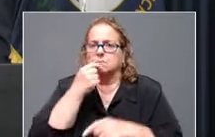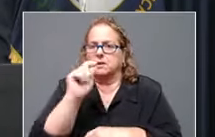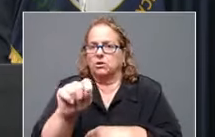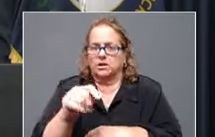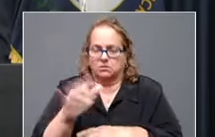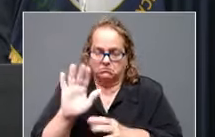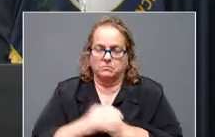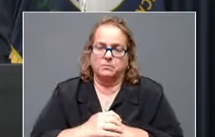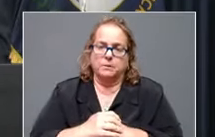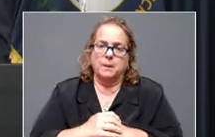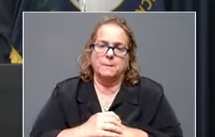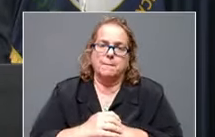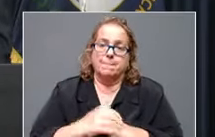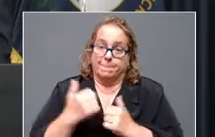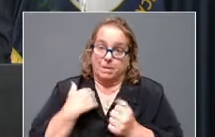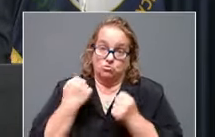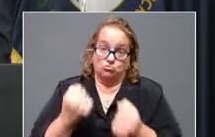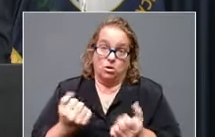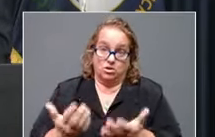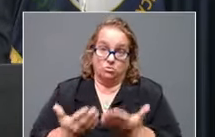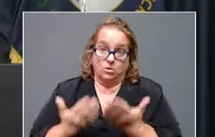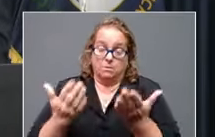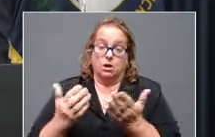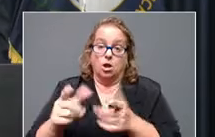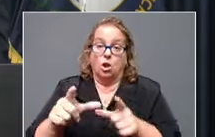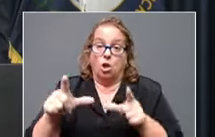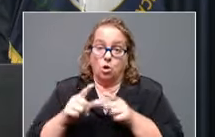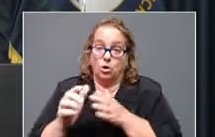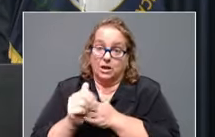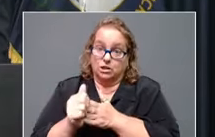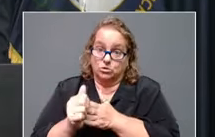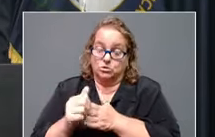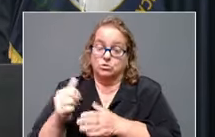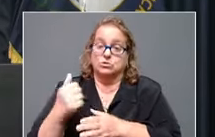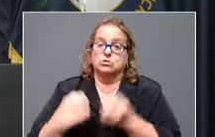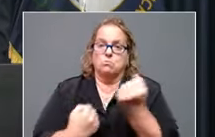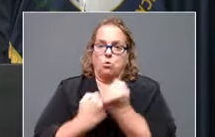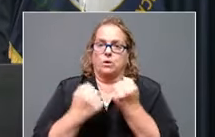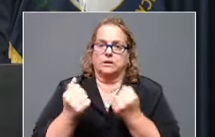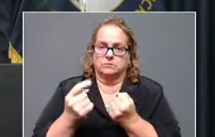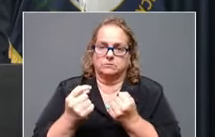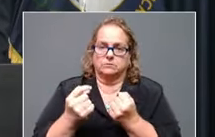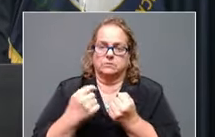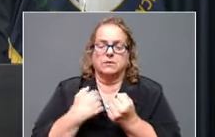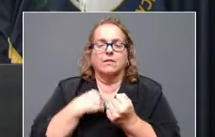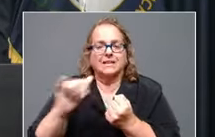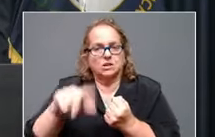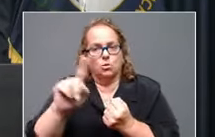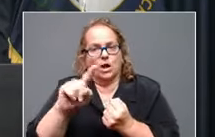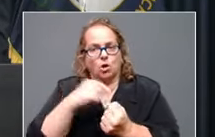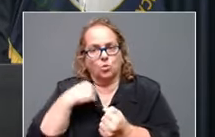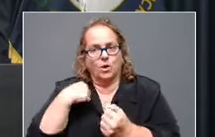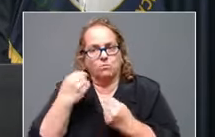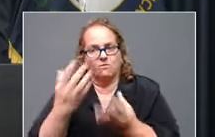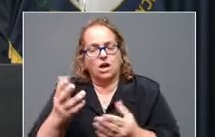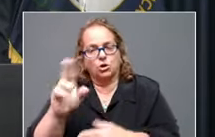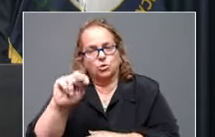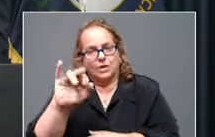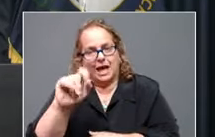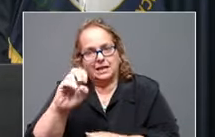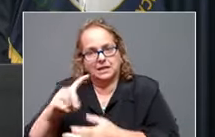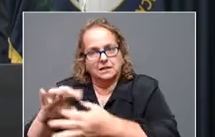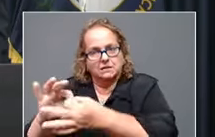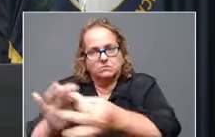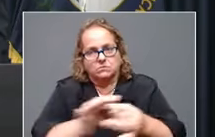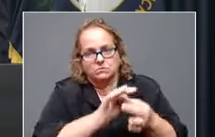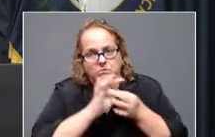to do is. You know it. Or whether you're worried about those that don't want to do the right thing and what they think of you. There